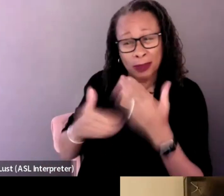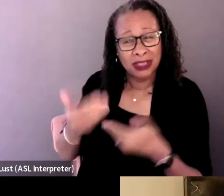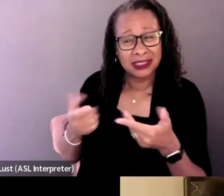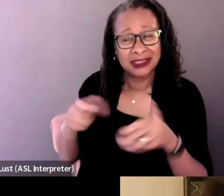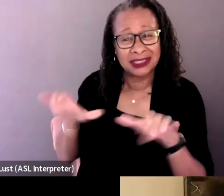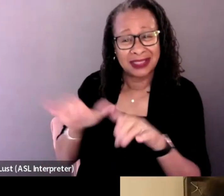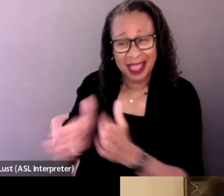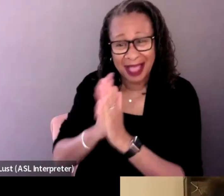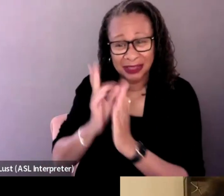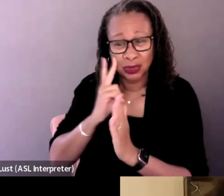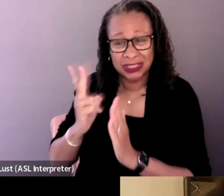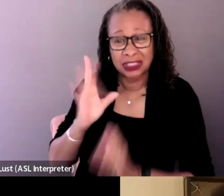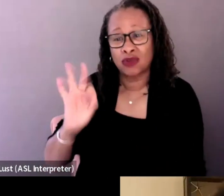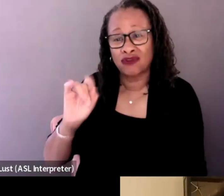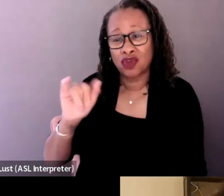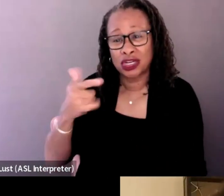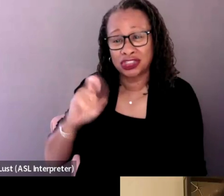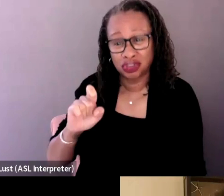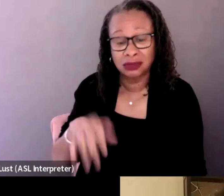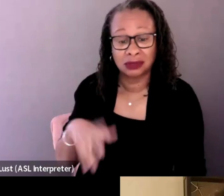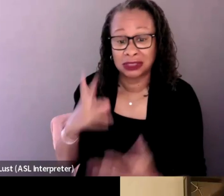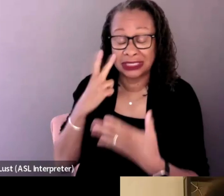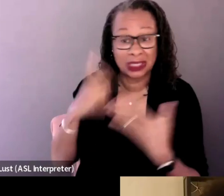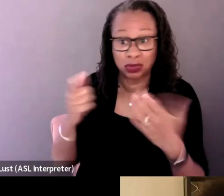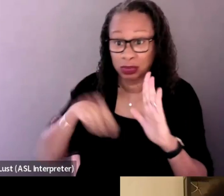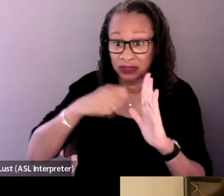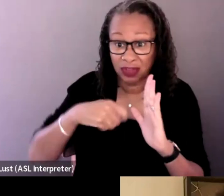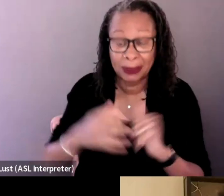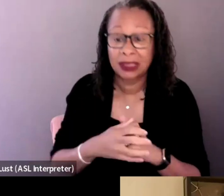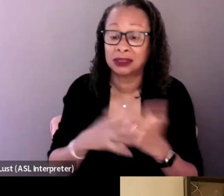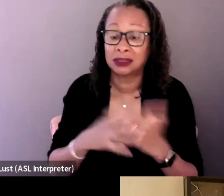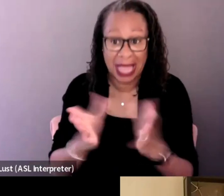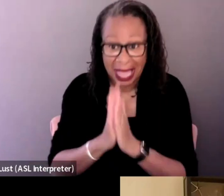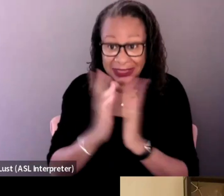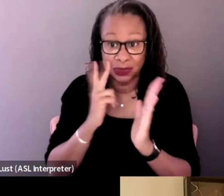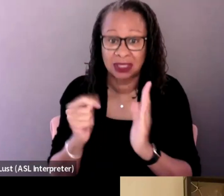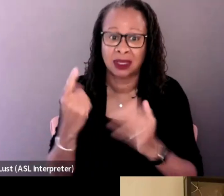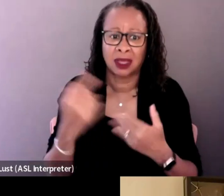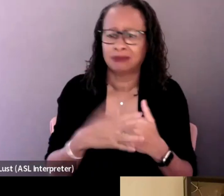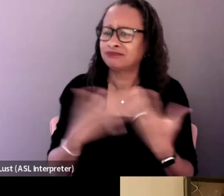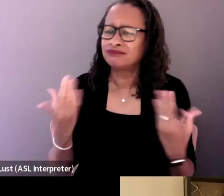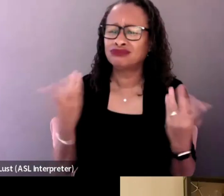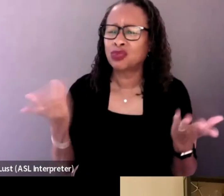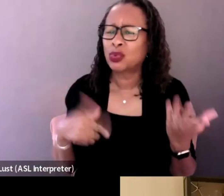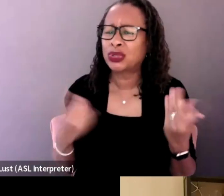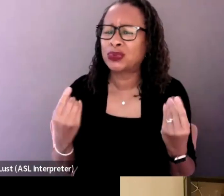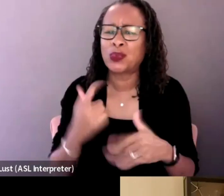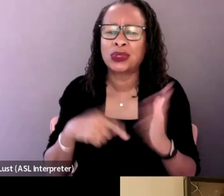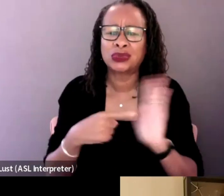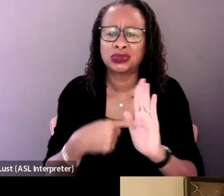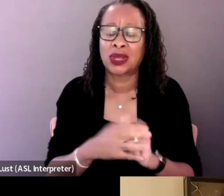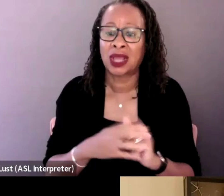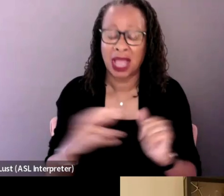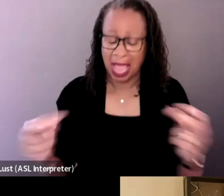process of that year? Did they want to see what you were shooting to see like what's this guy filming? What's this guy showing? Do we come